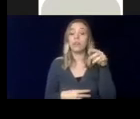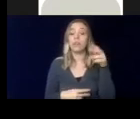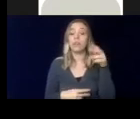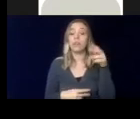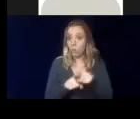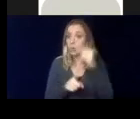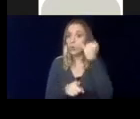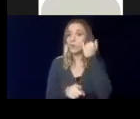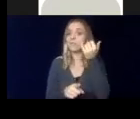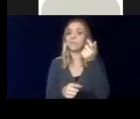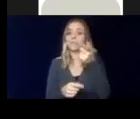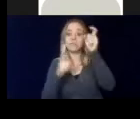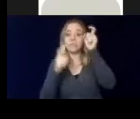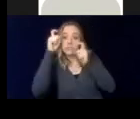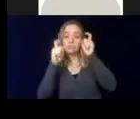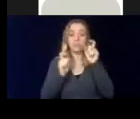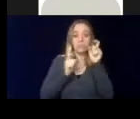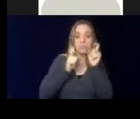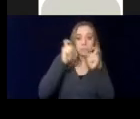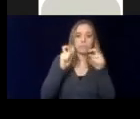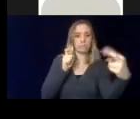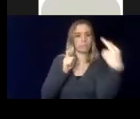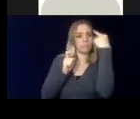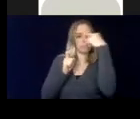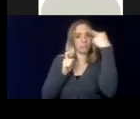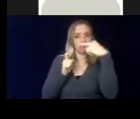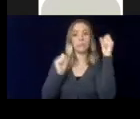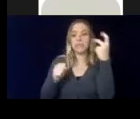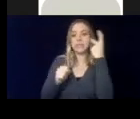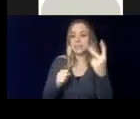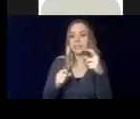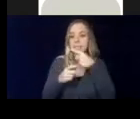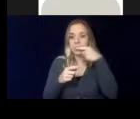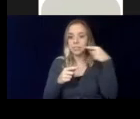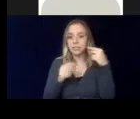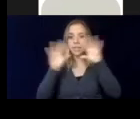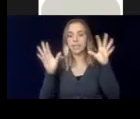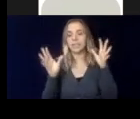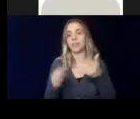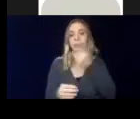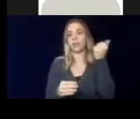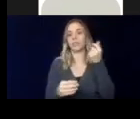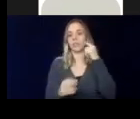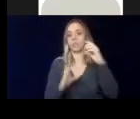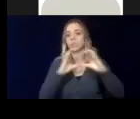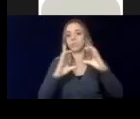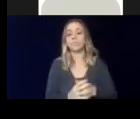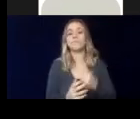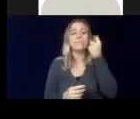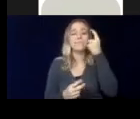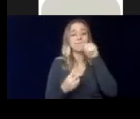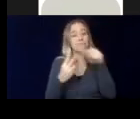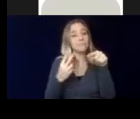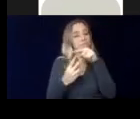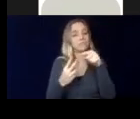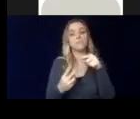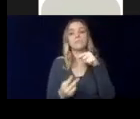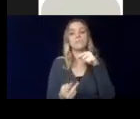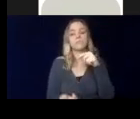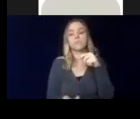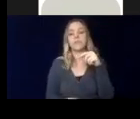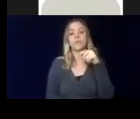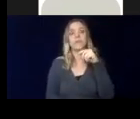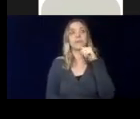visual if there's expressions or other visual cues to help with communication. But keep in mind, these are not approved for